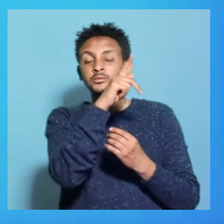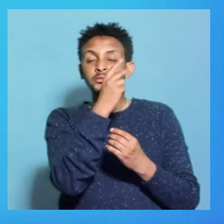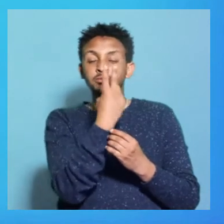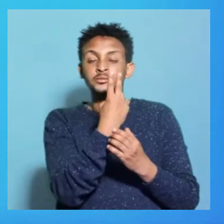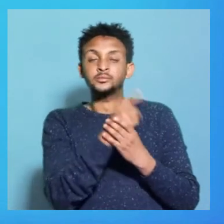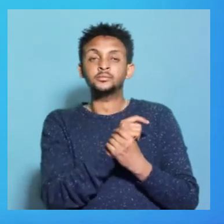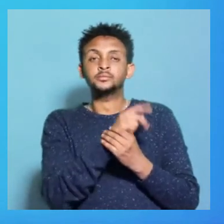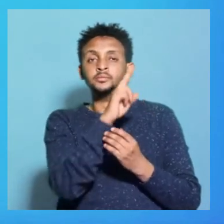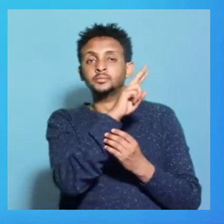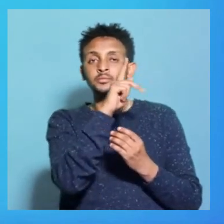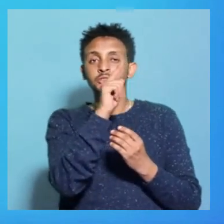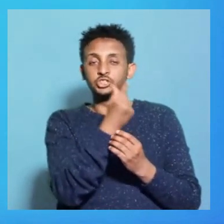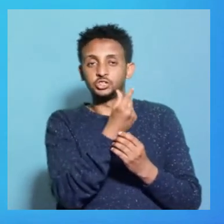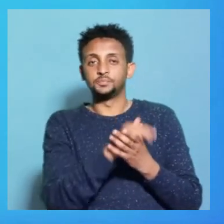kilogram.